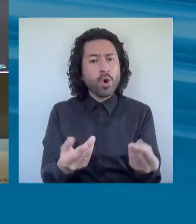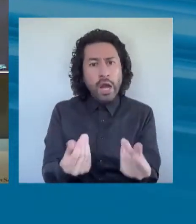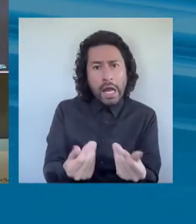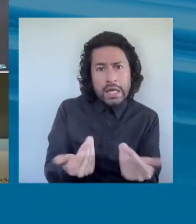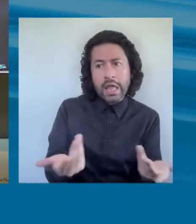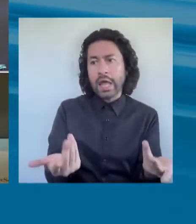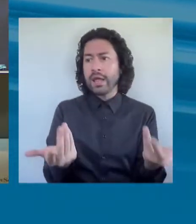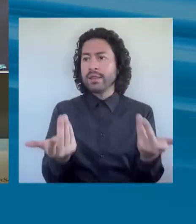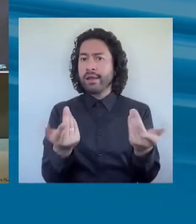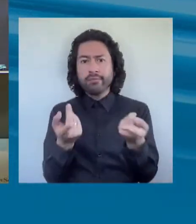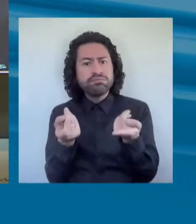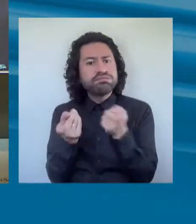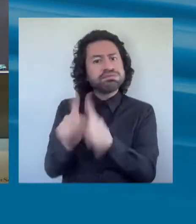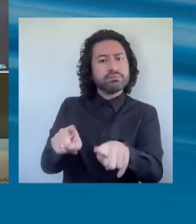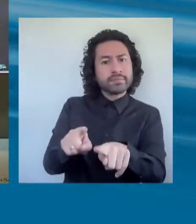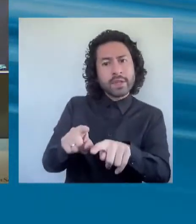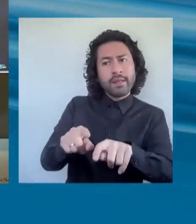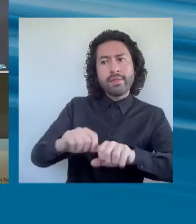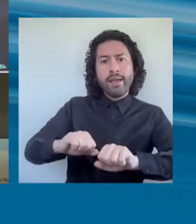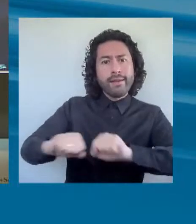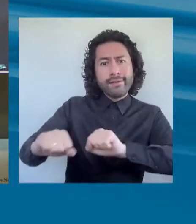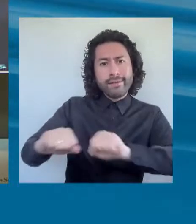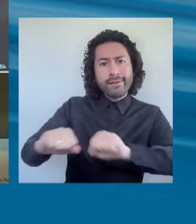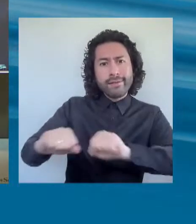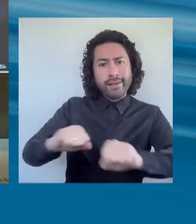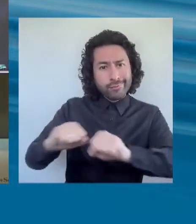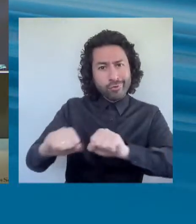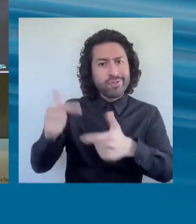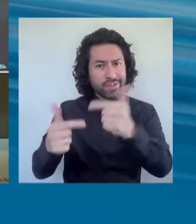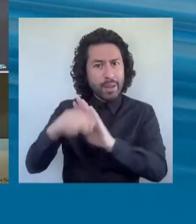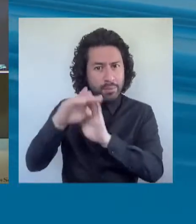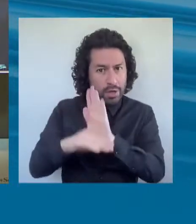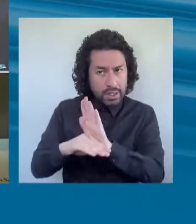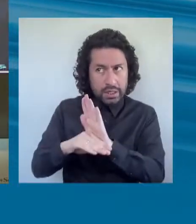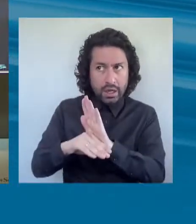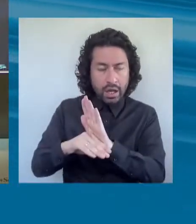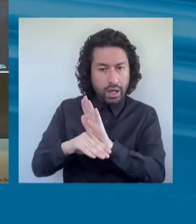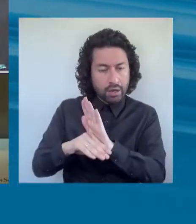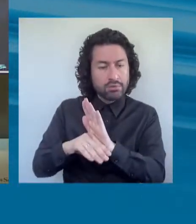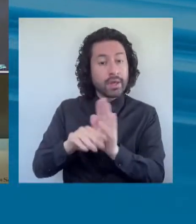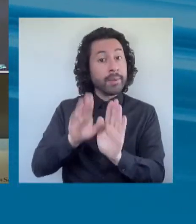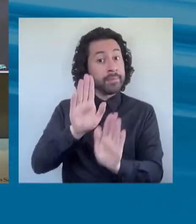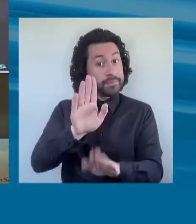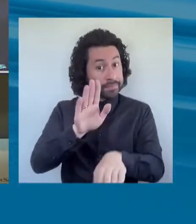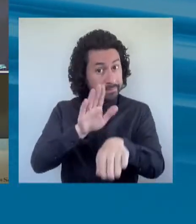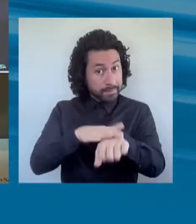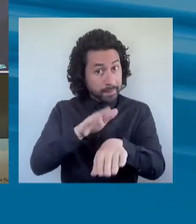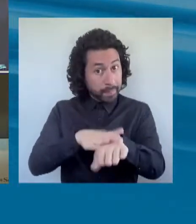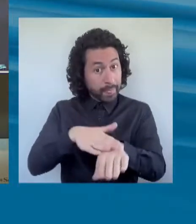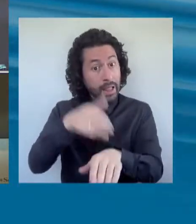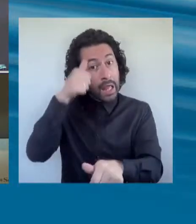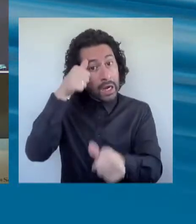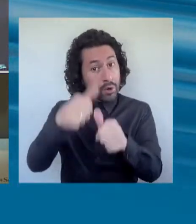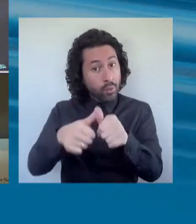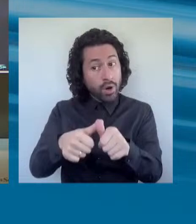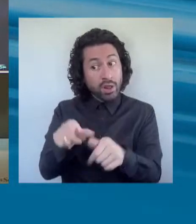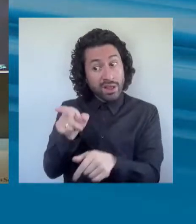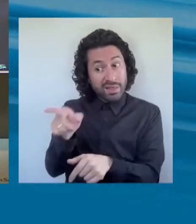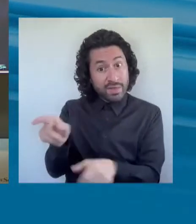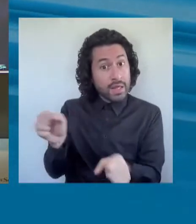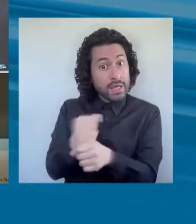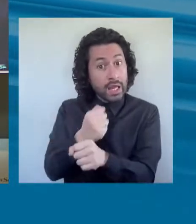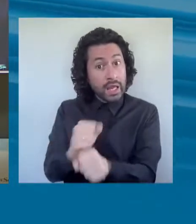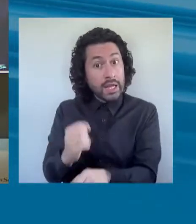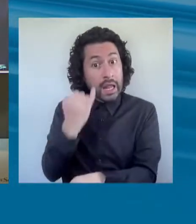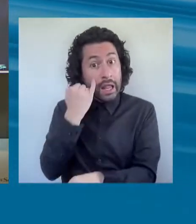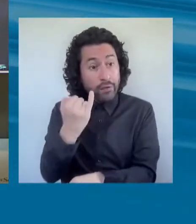and unfortunately it was not followed through, and therefore the education system has faced the consequences.